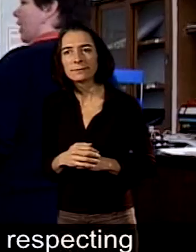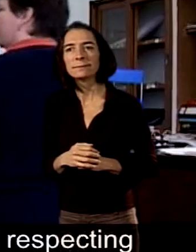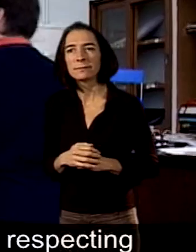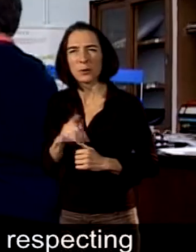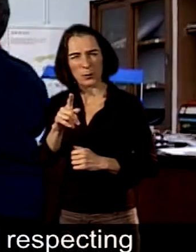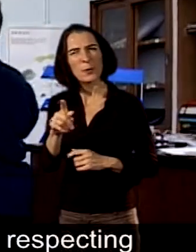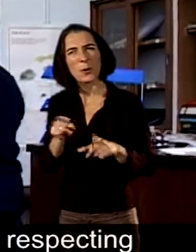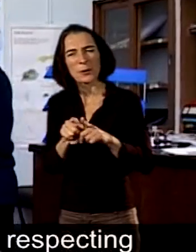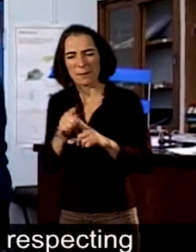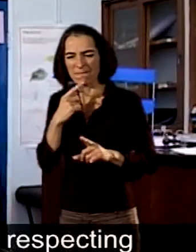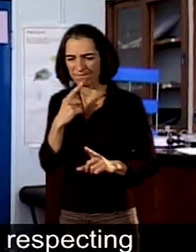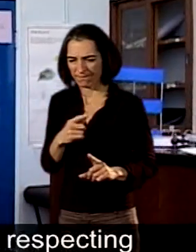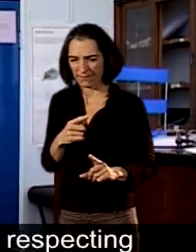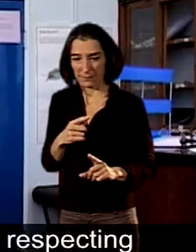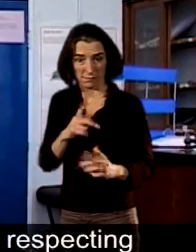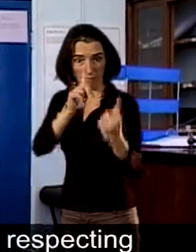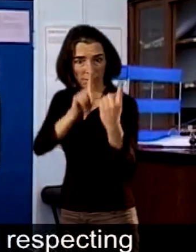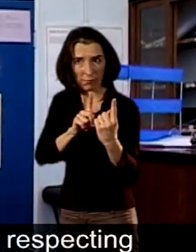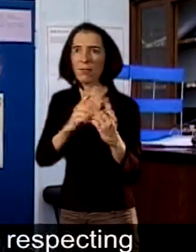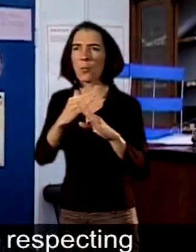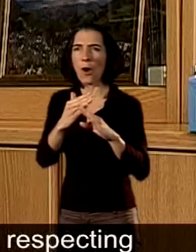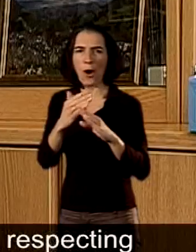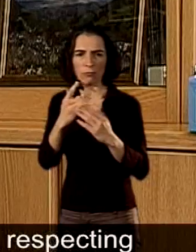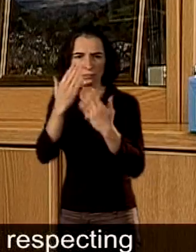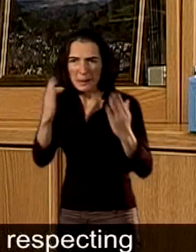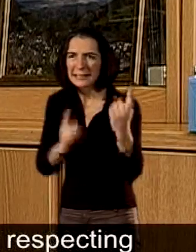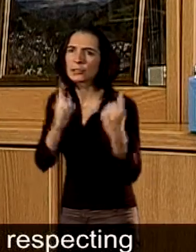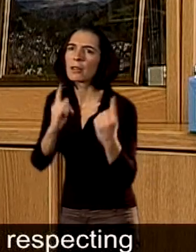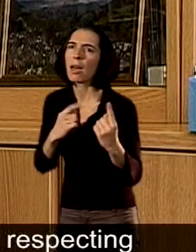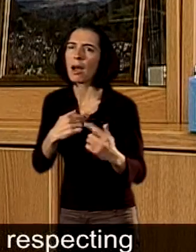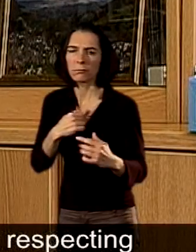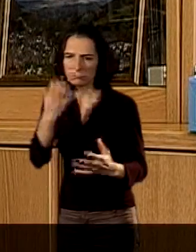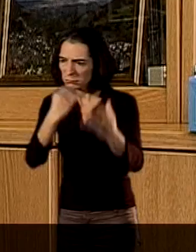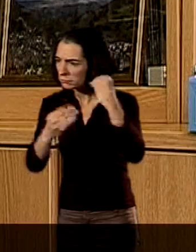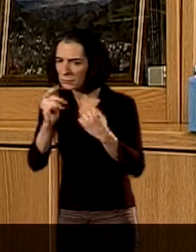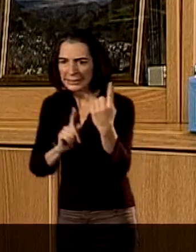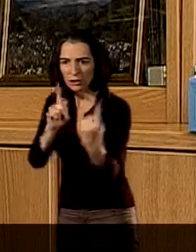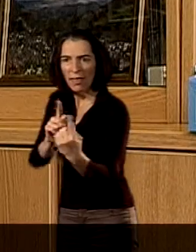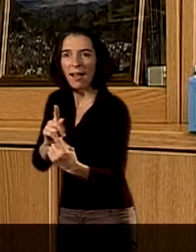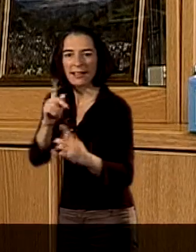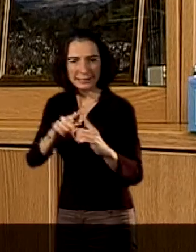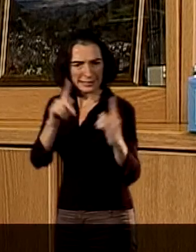it's about people working together and respecting each other and learning